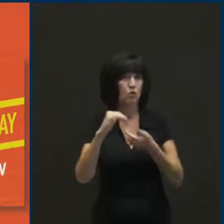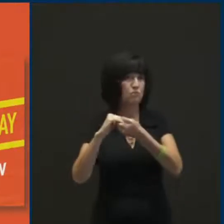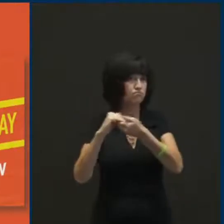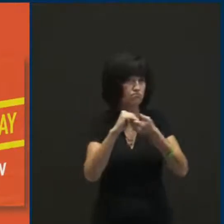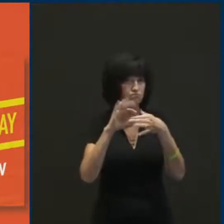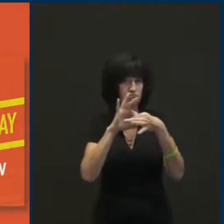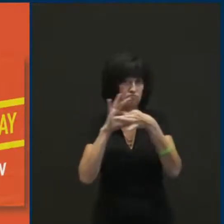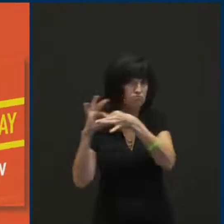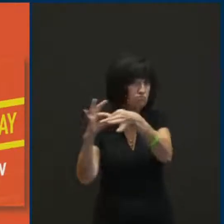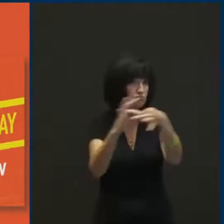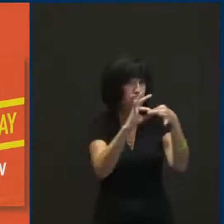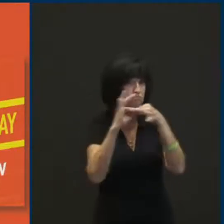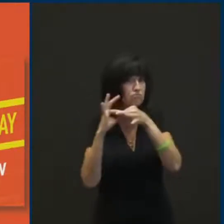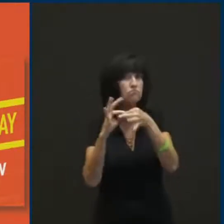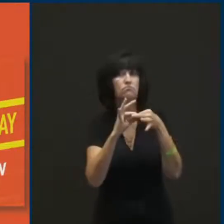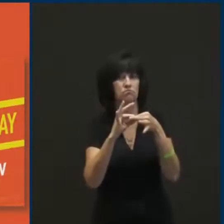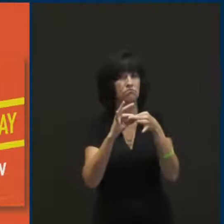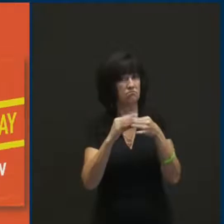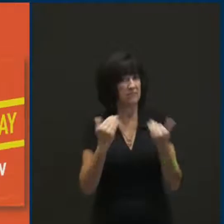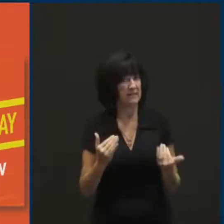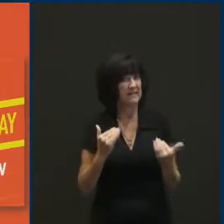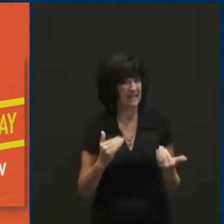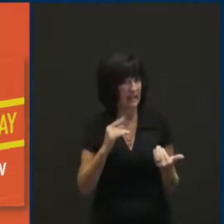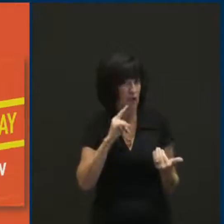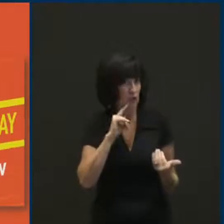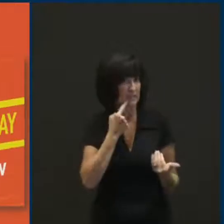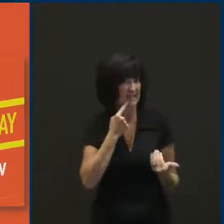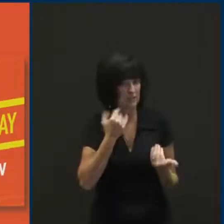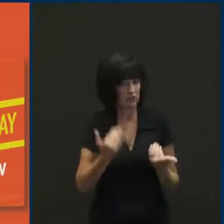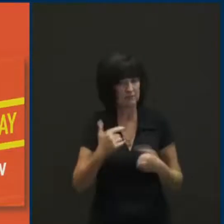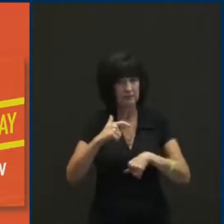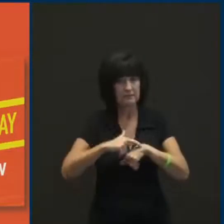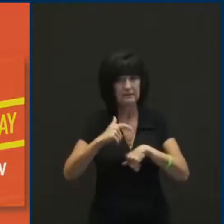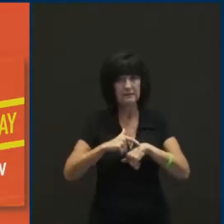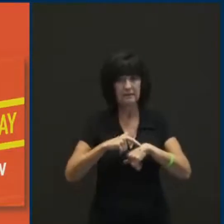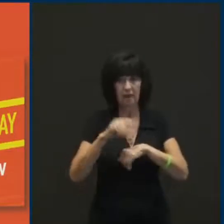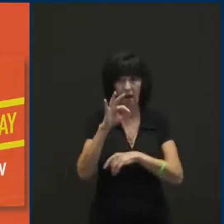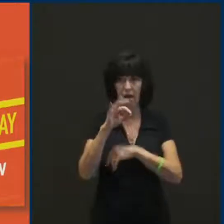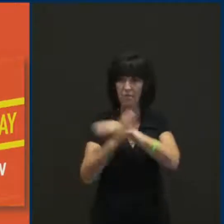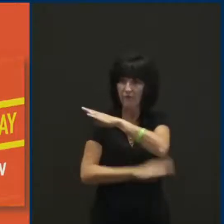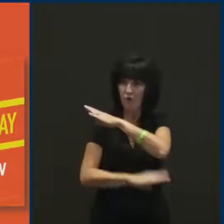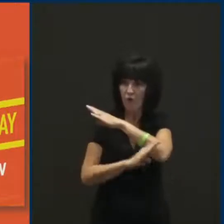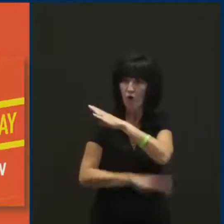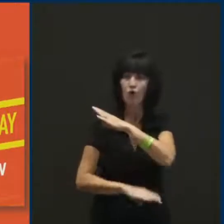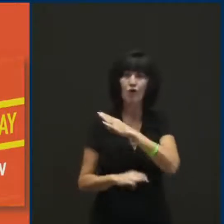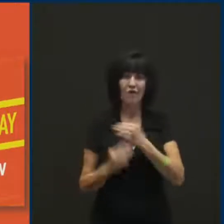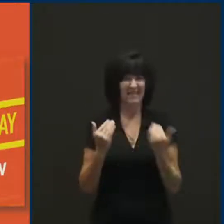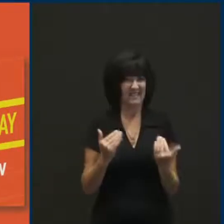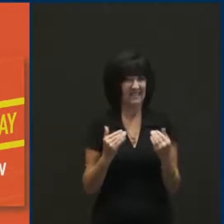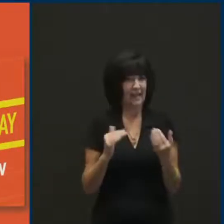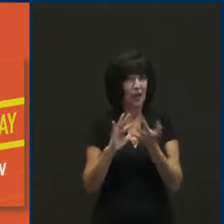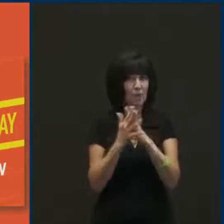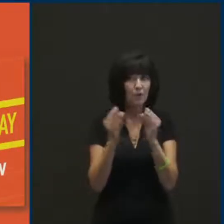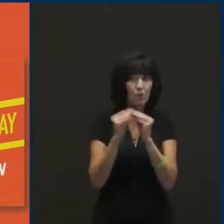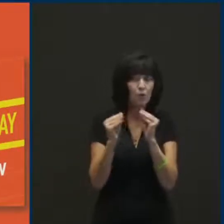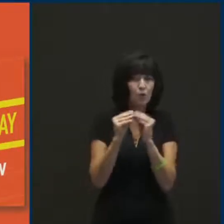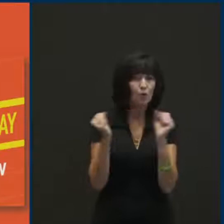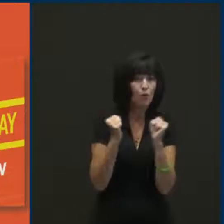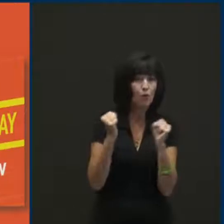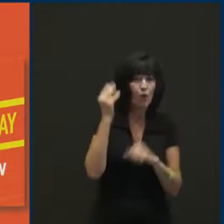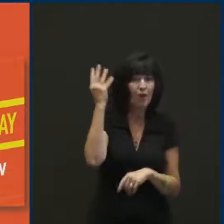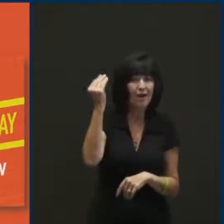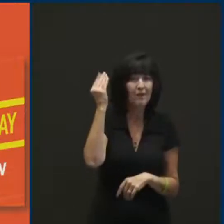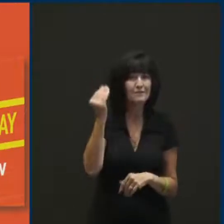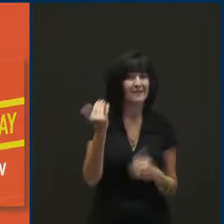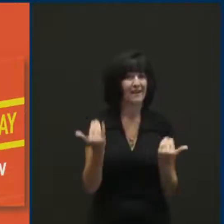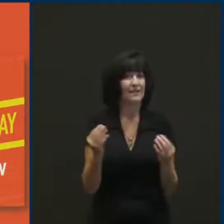into this. We're at a very critical stage as we move into the fall. More people moving indoors. It's getting colder outside. So a lot